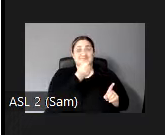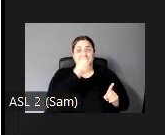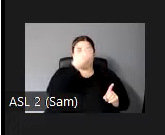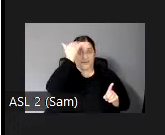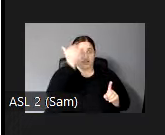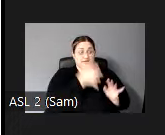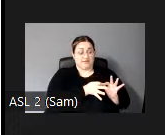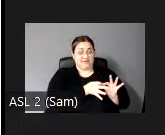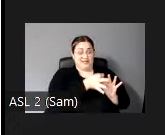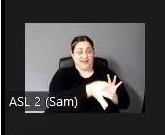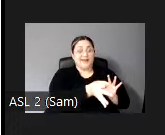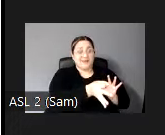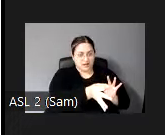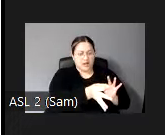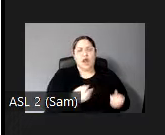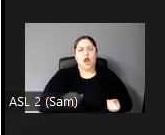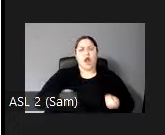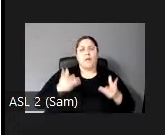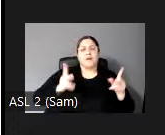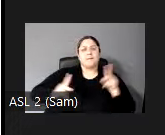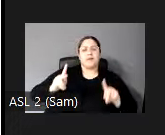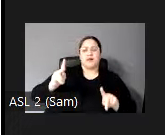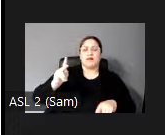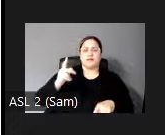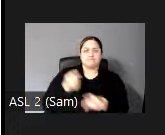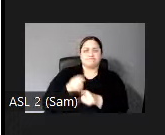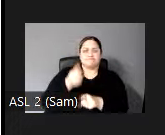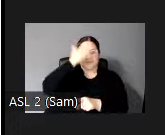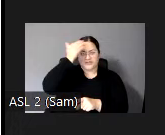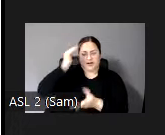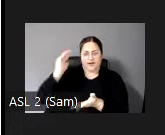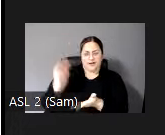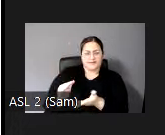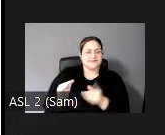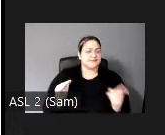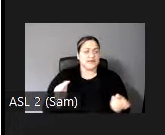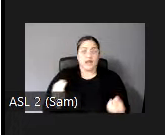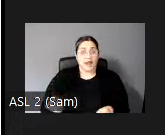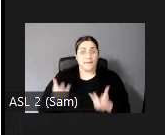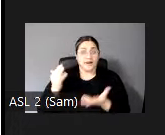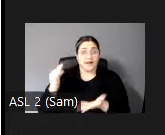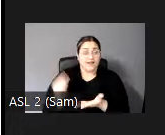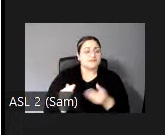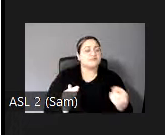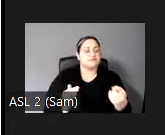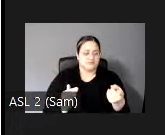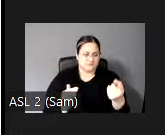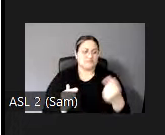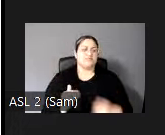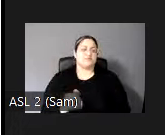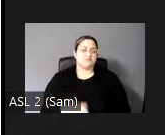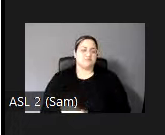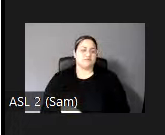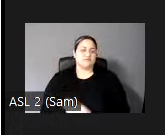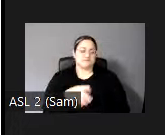by 10 years, again, huge numbers of people. So imagine if we could all be coordinated around